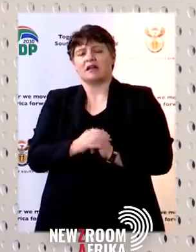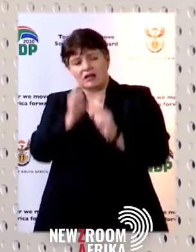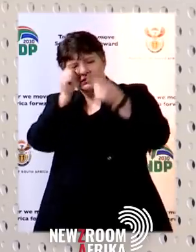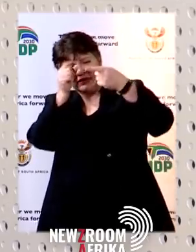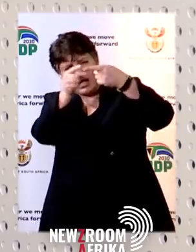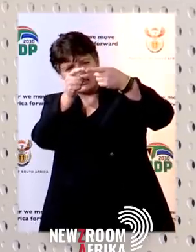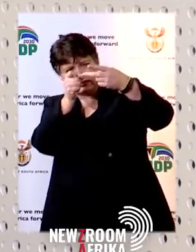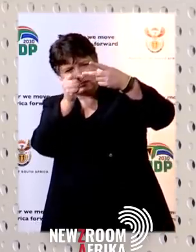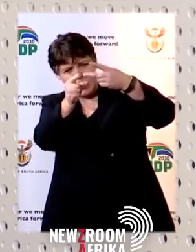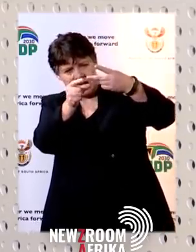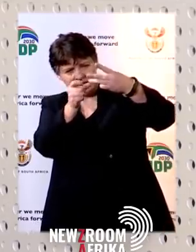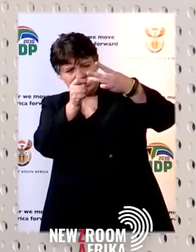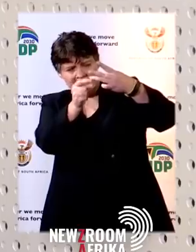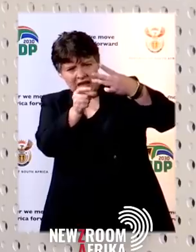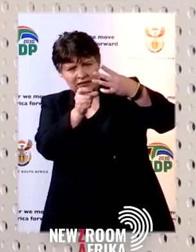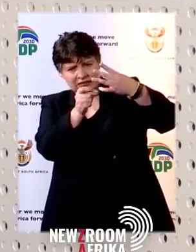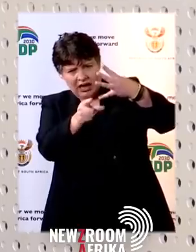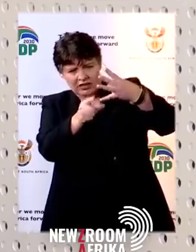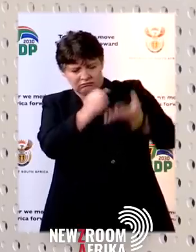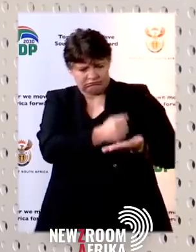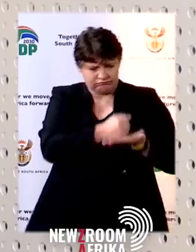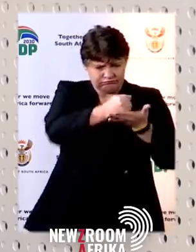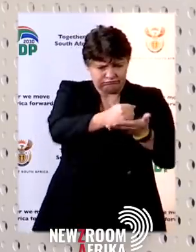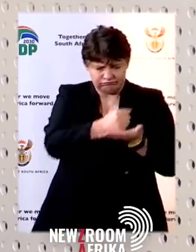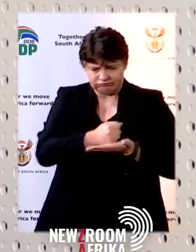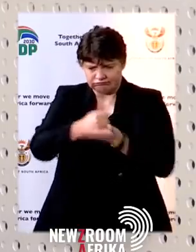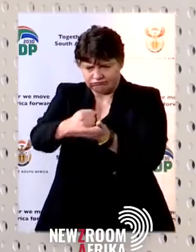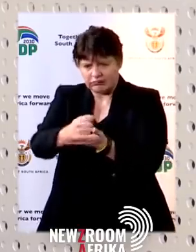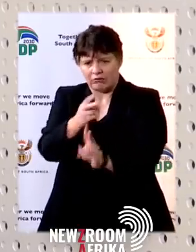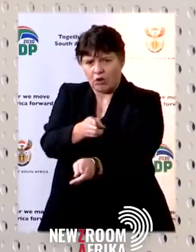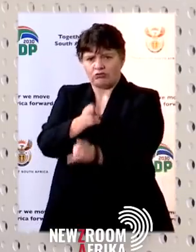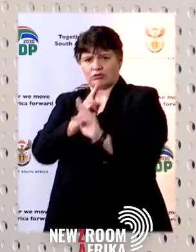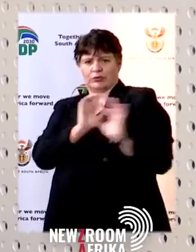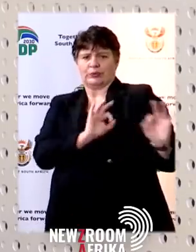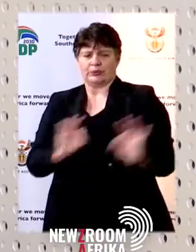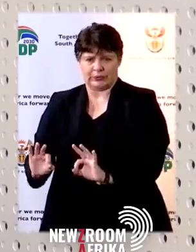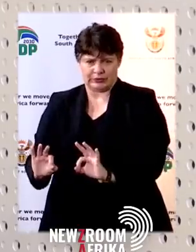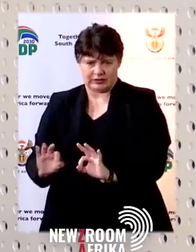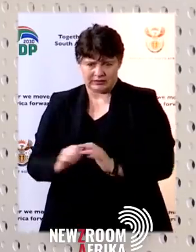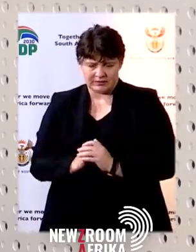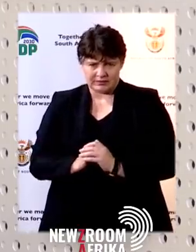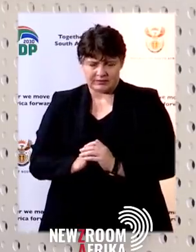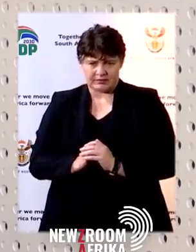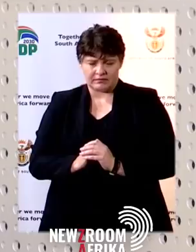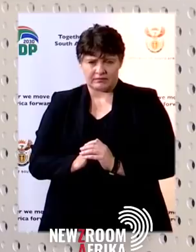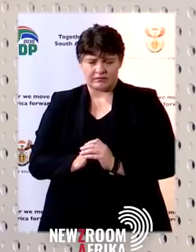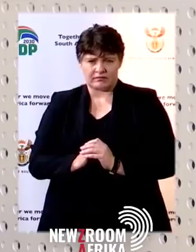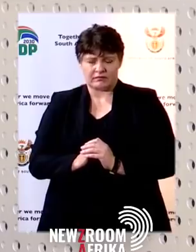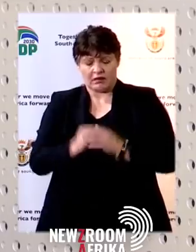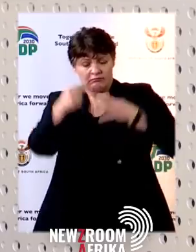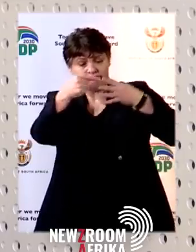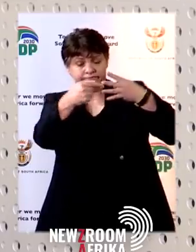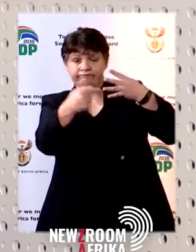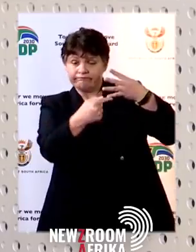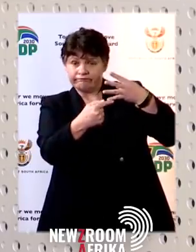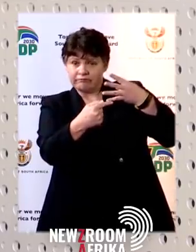targeted, and clear response. Wisely used together, these key levers can deliver